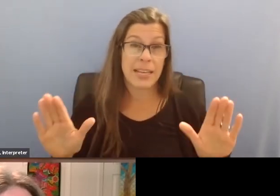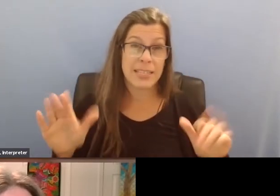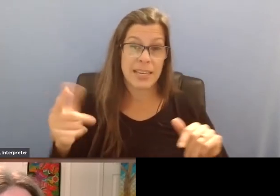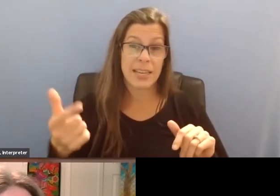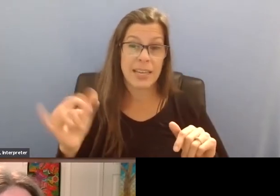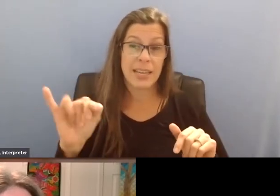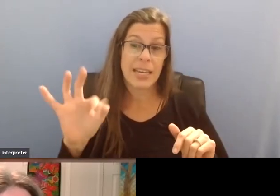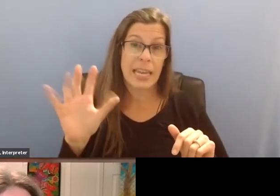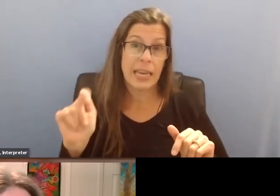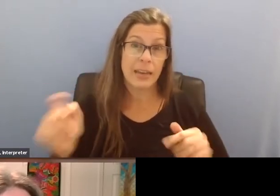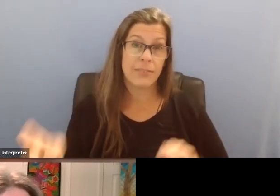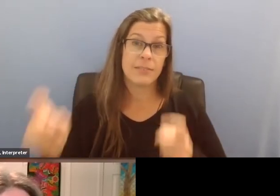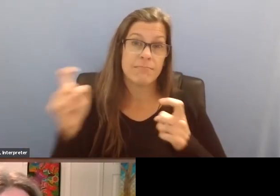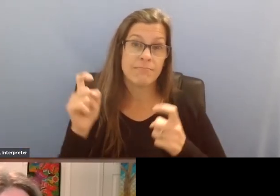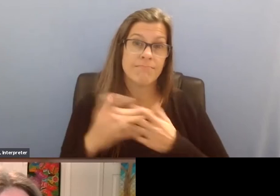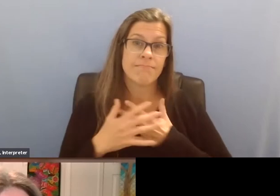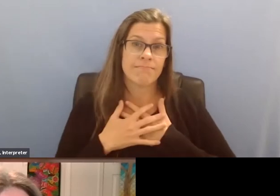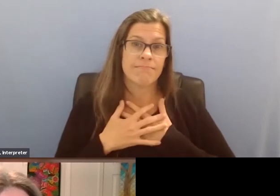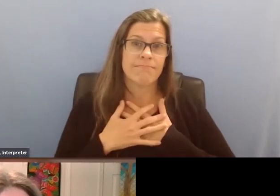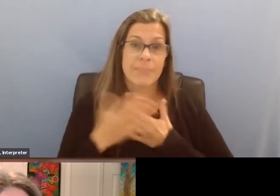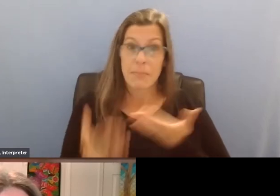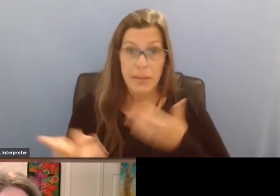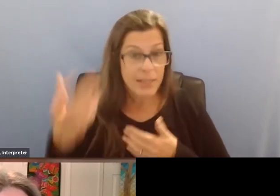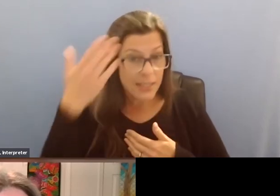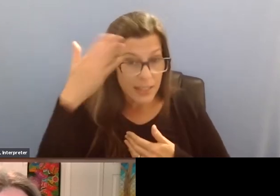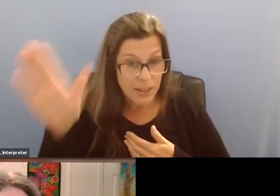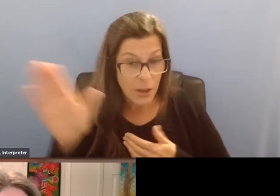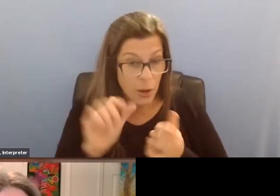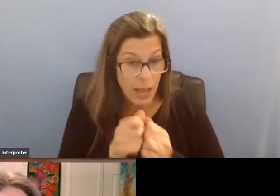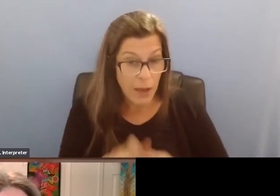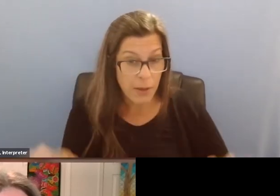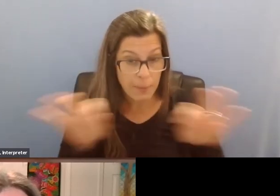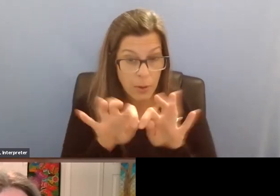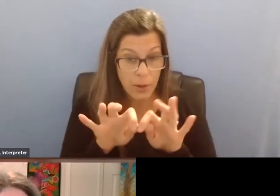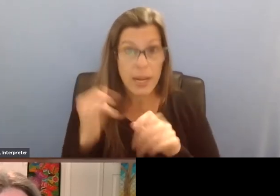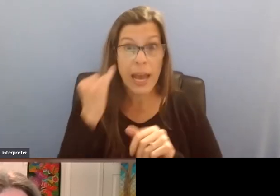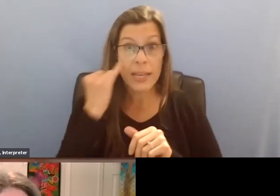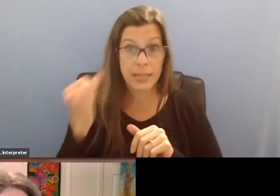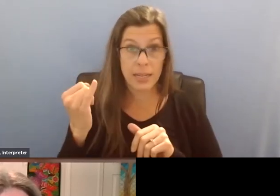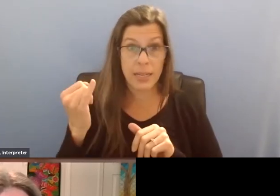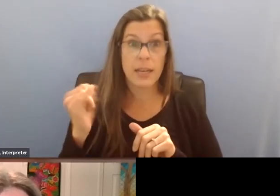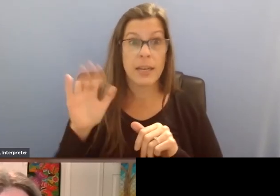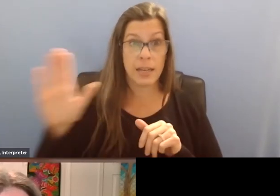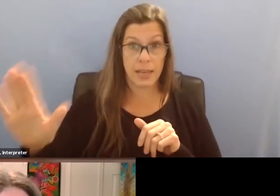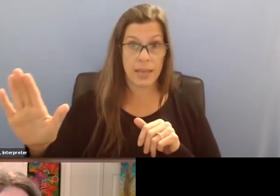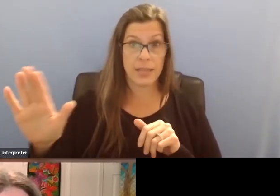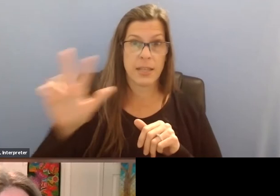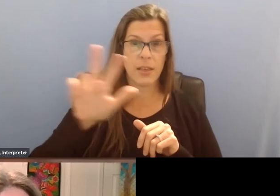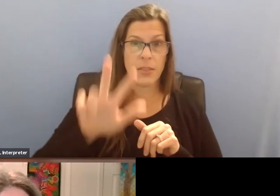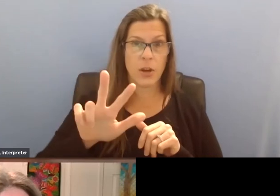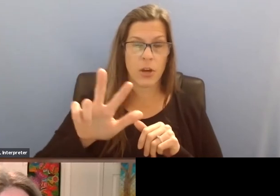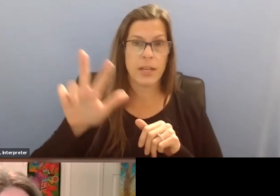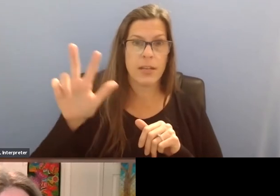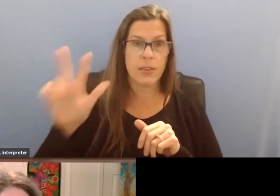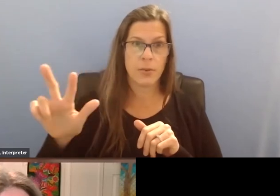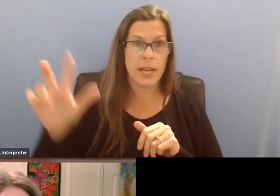realized the import of it. But his idea was that I would borrow his 33 and a third speed big